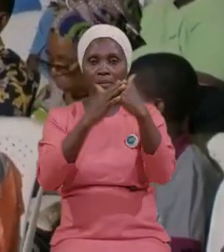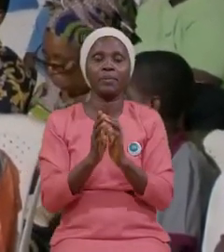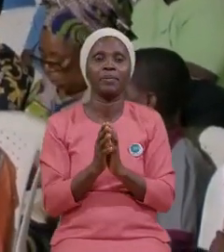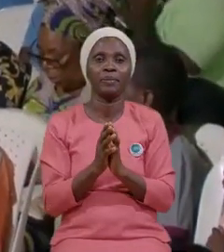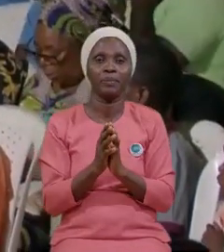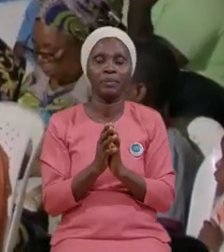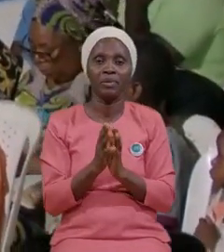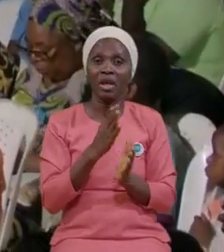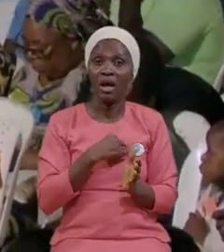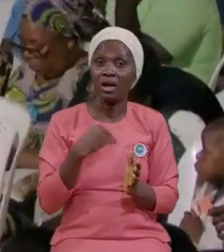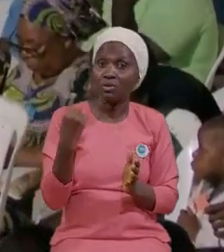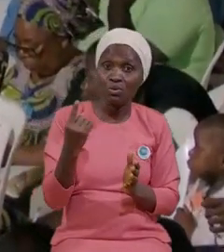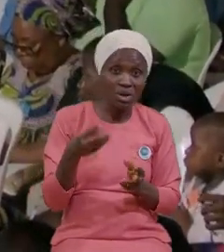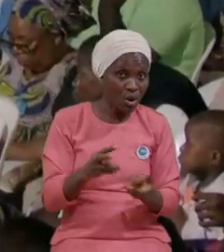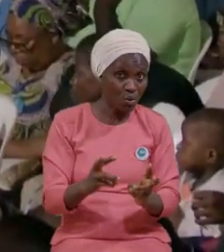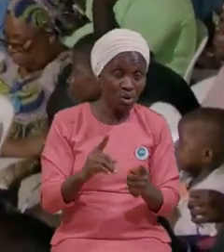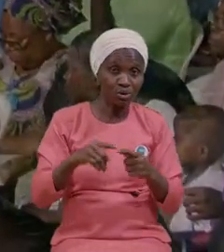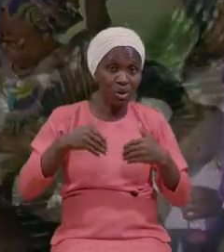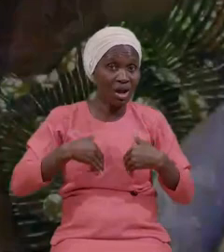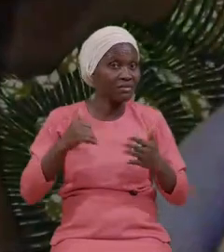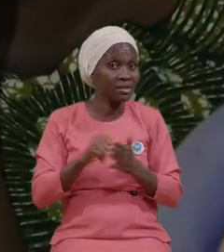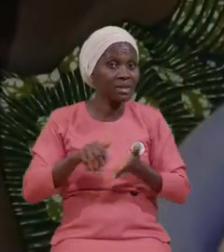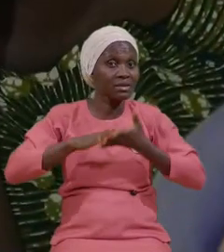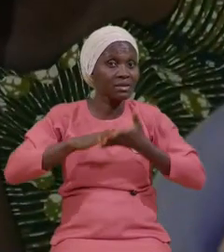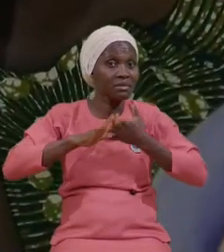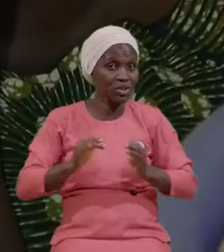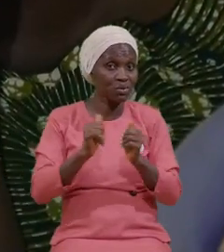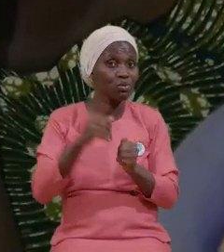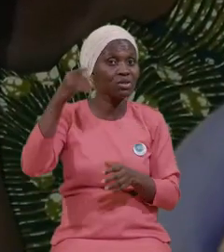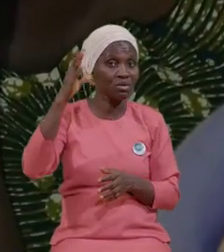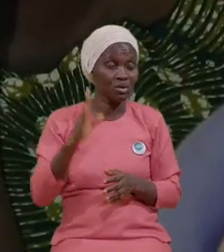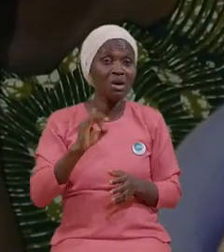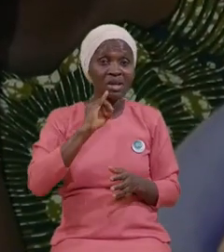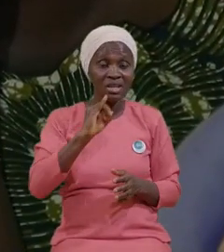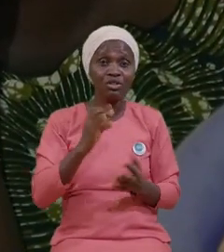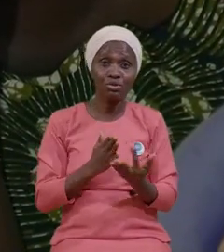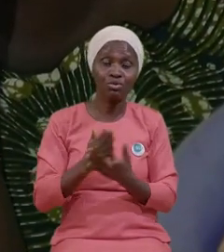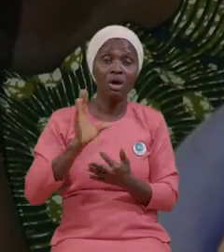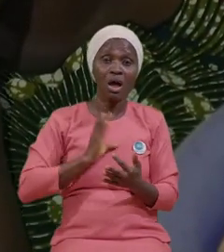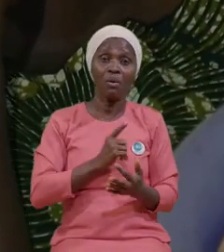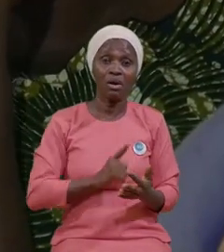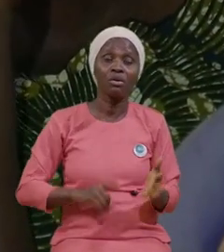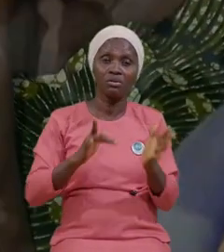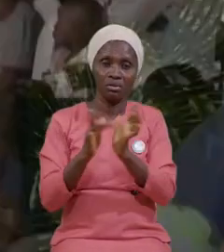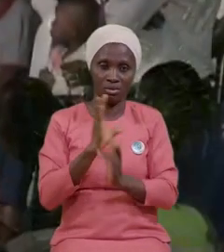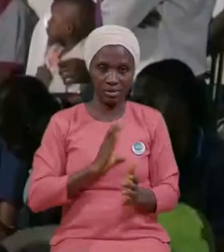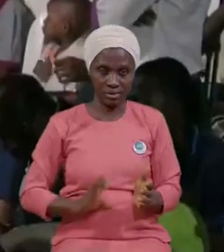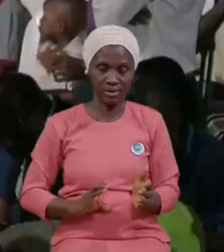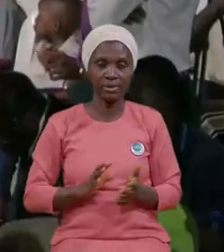And the only way to have that peace with God is through our Lord Jesus Christ.